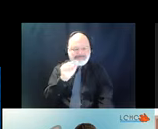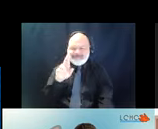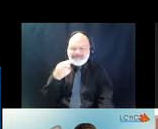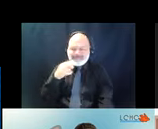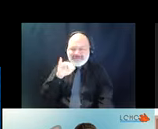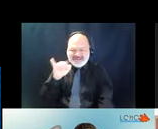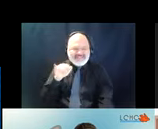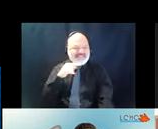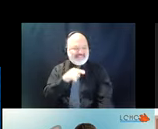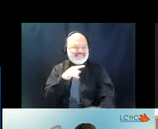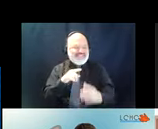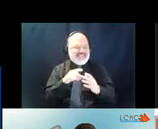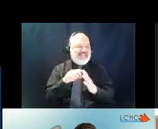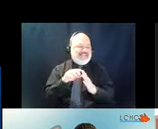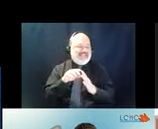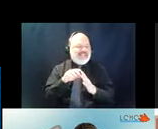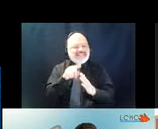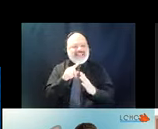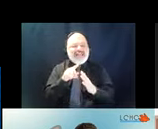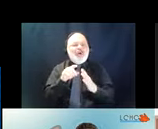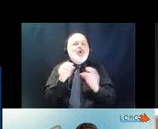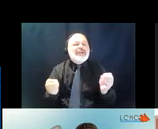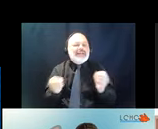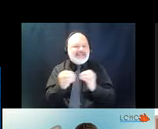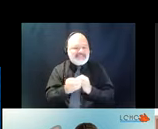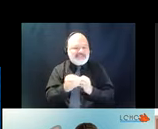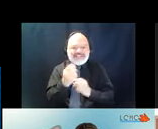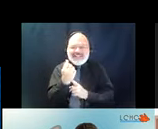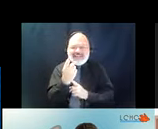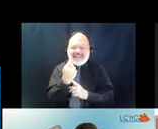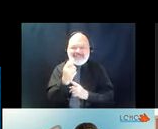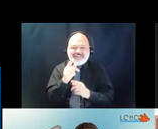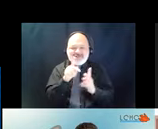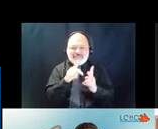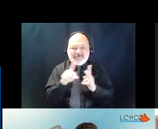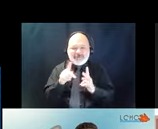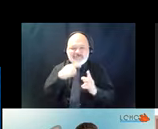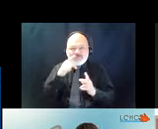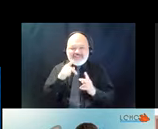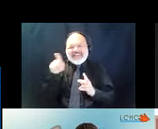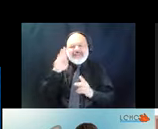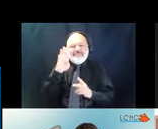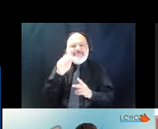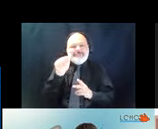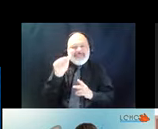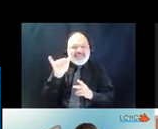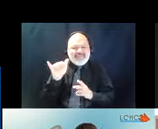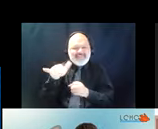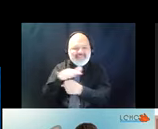Health Inequities Initiative. It's a member organization of the 11 local public health departments in the Bay Area. And